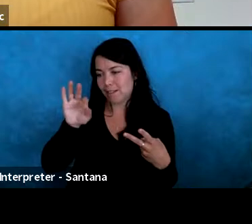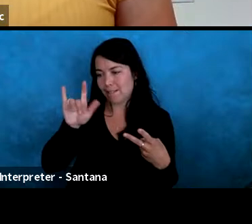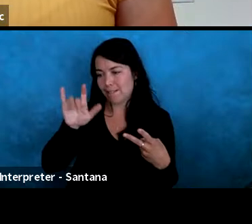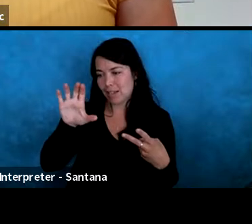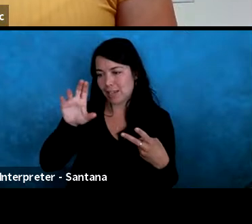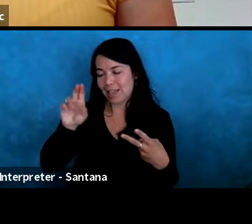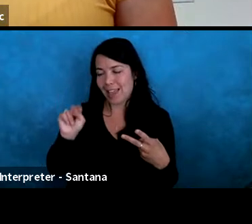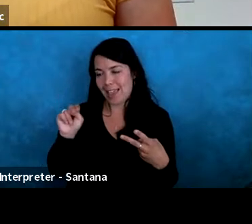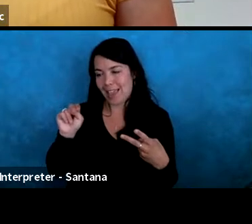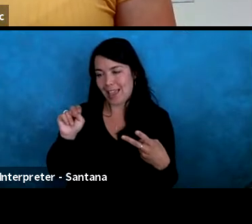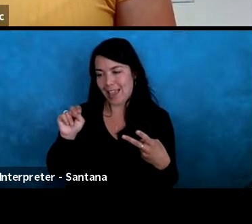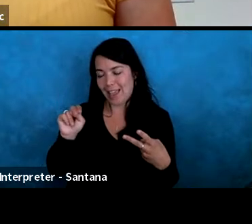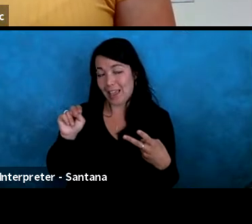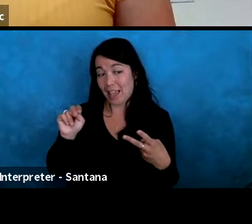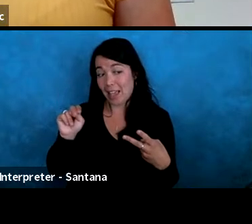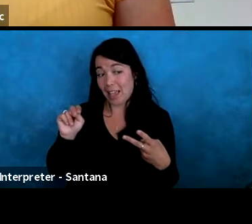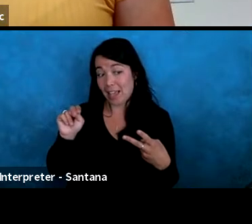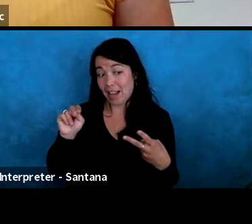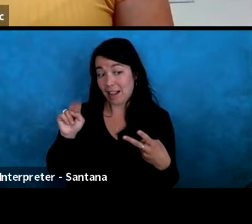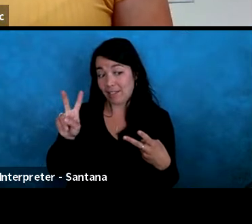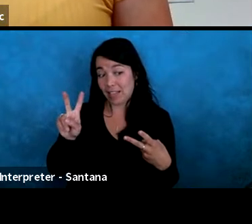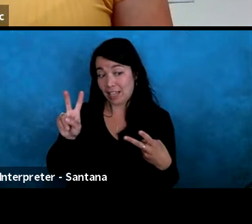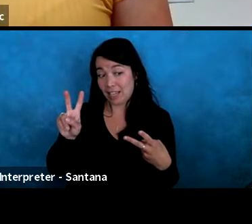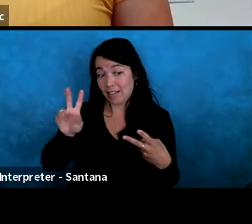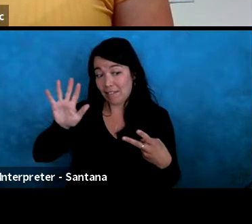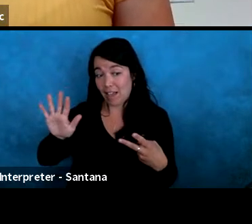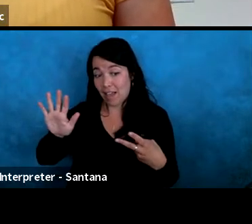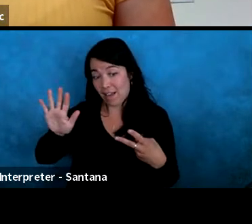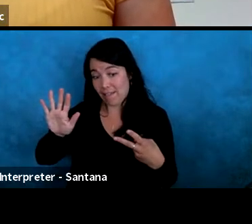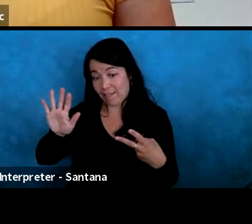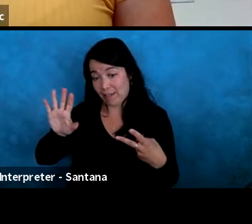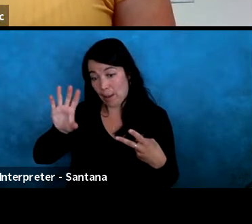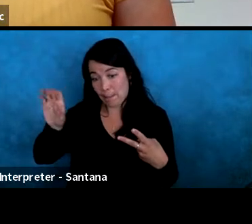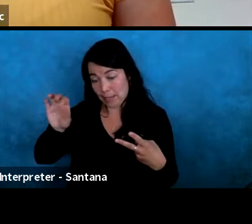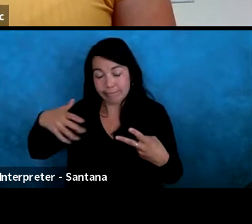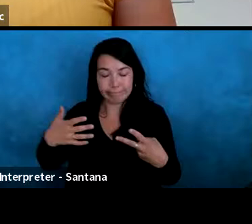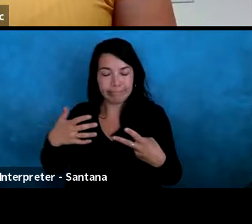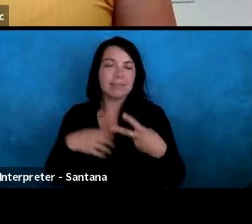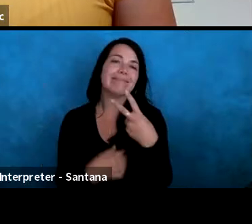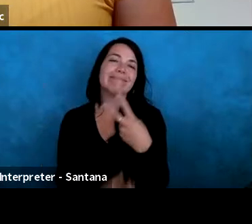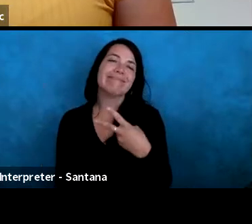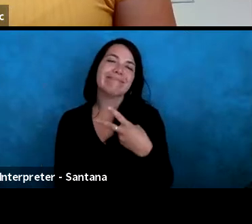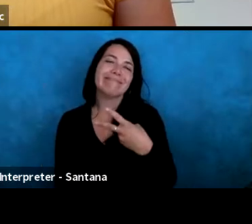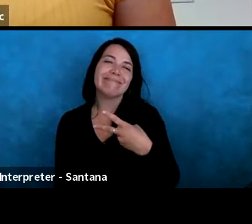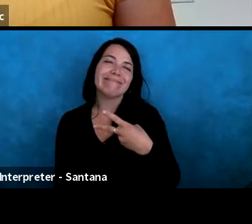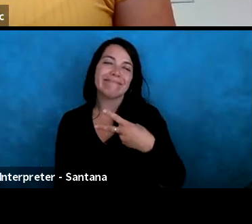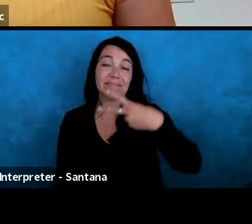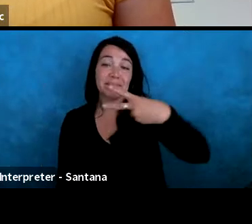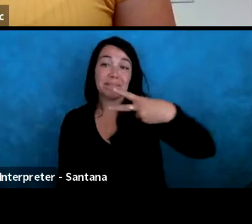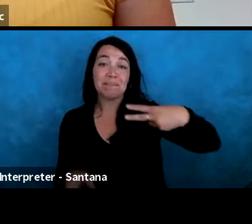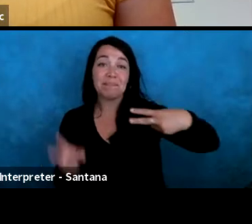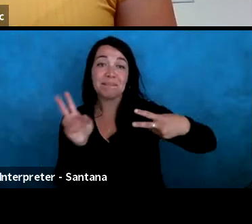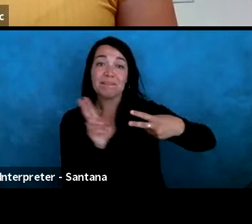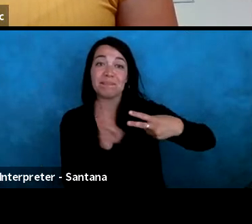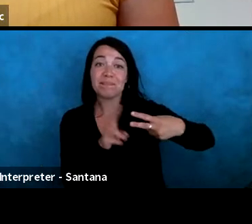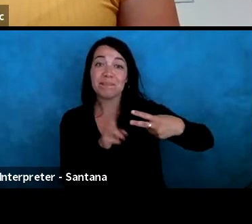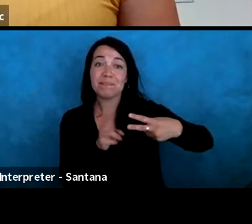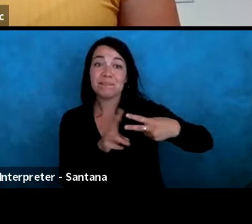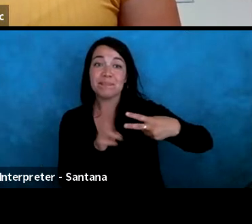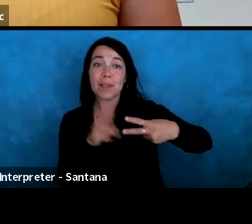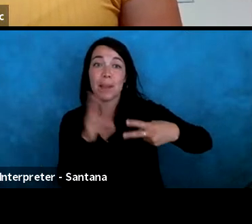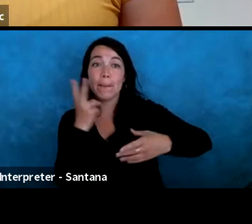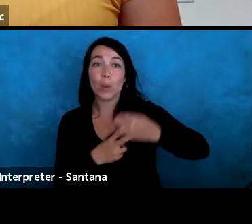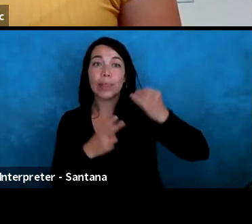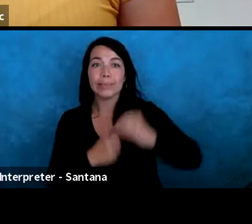NV5. It's an NV5 company. An NV5 company. So WH Pacific and Souter Miller for the